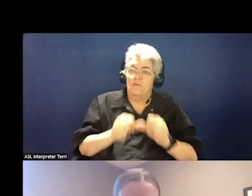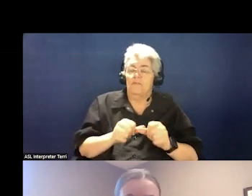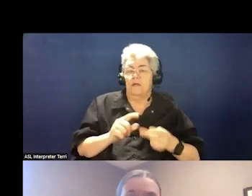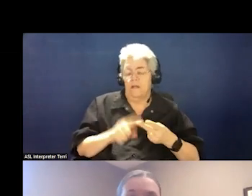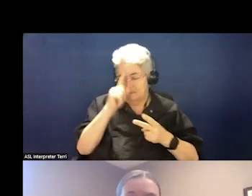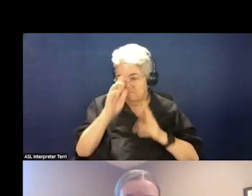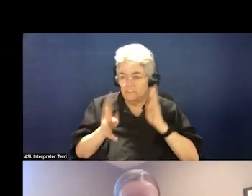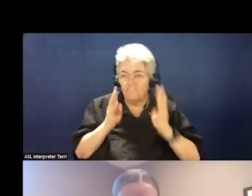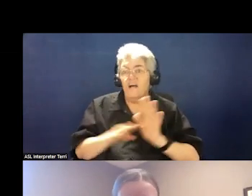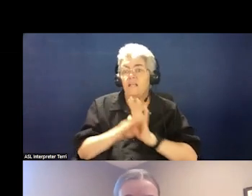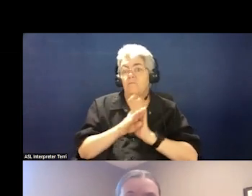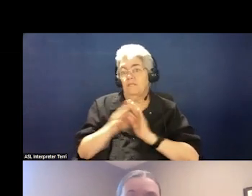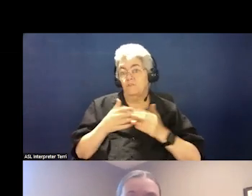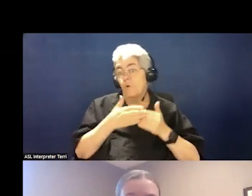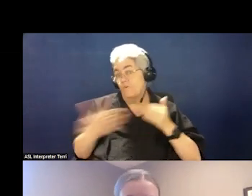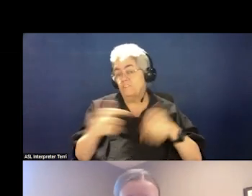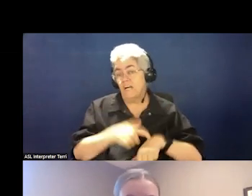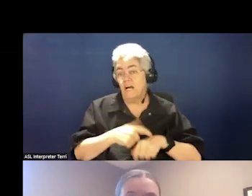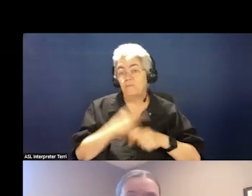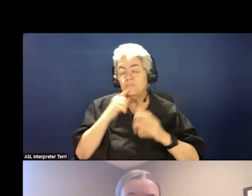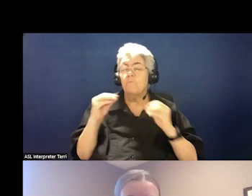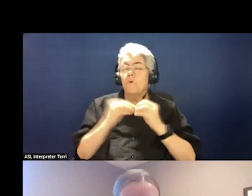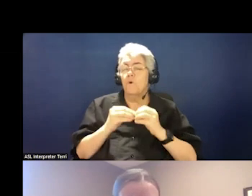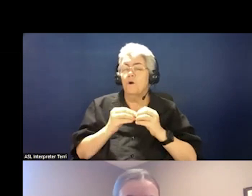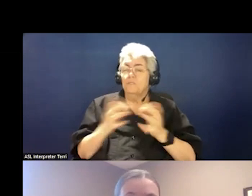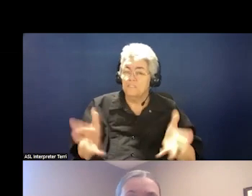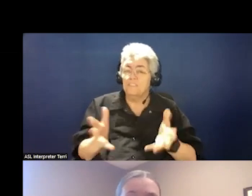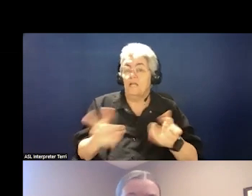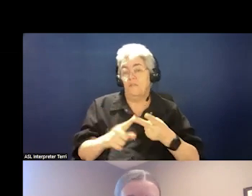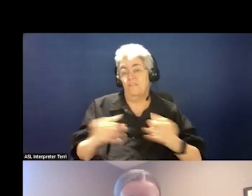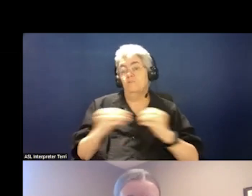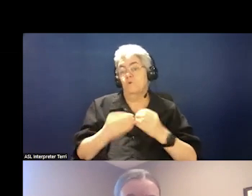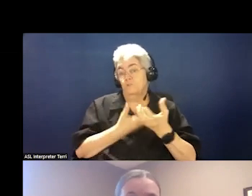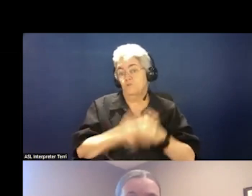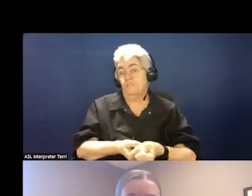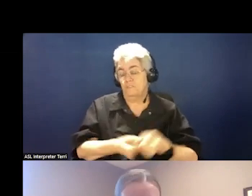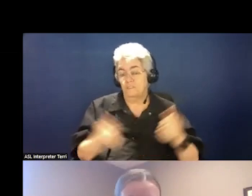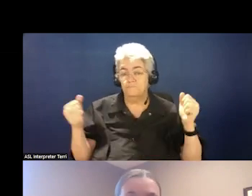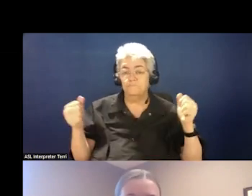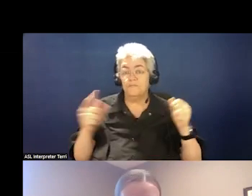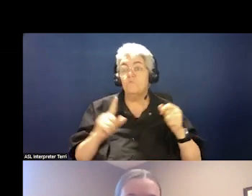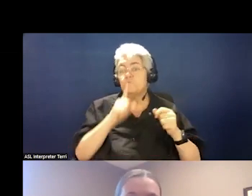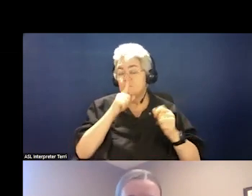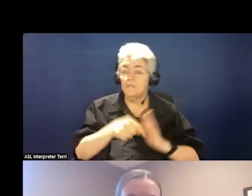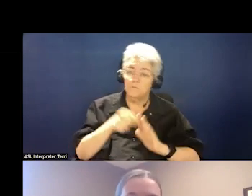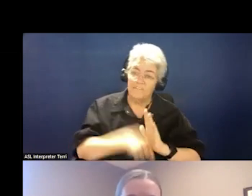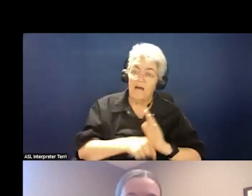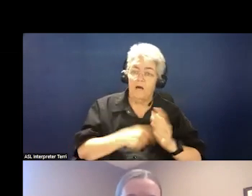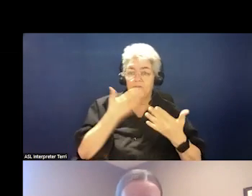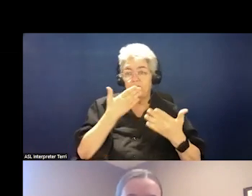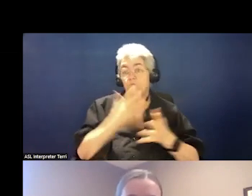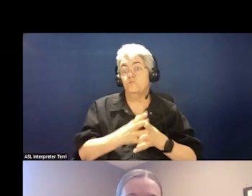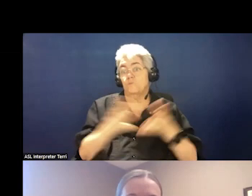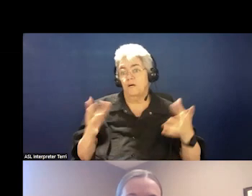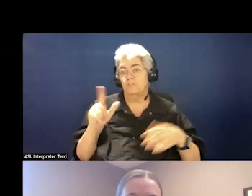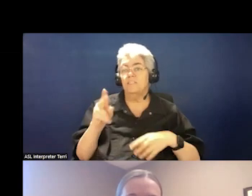over time because it's more sustainable and there's more trust that goes in it. So really profound things. Thank you so much, Lindsay. Thank